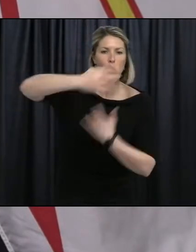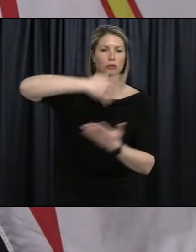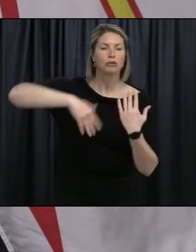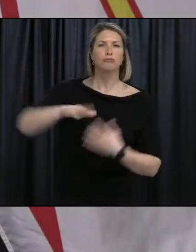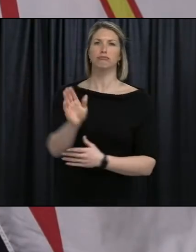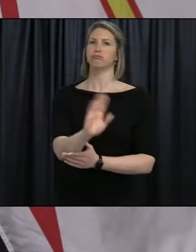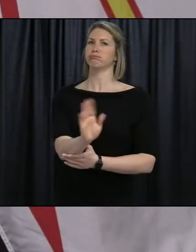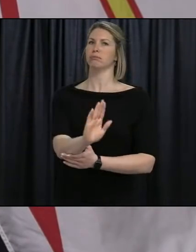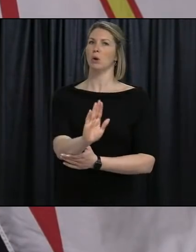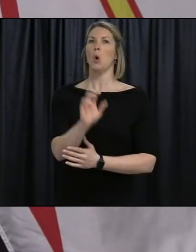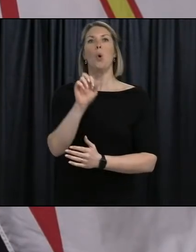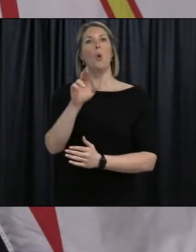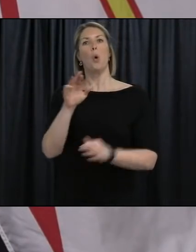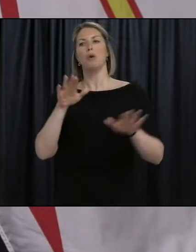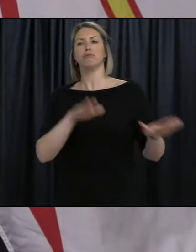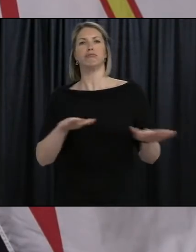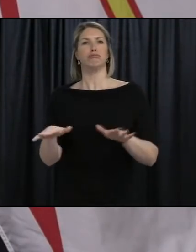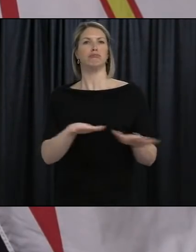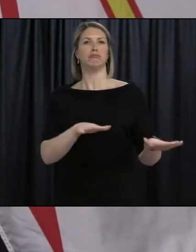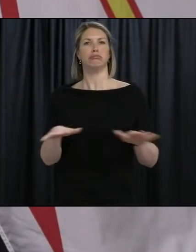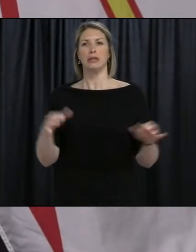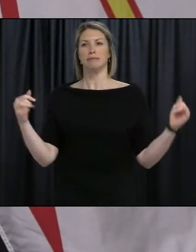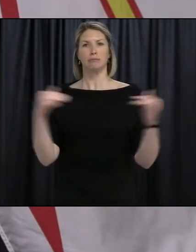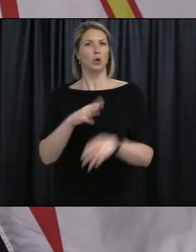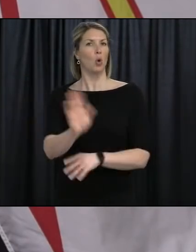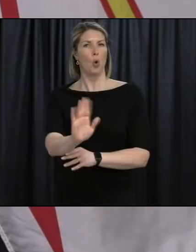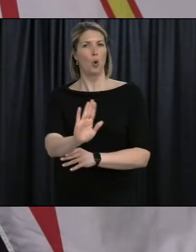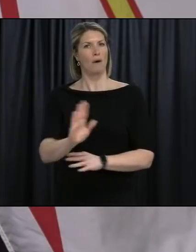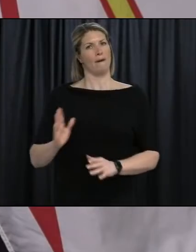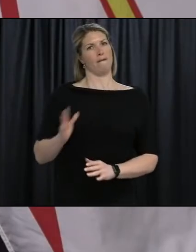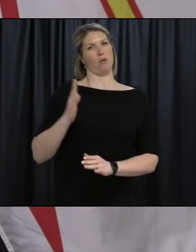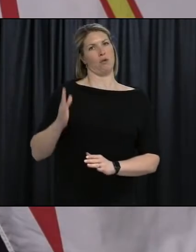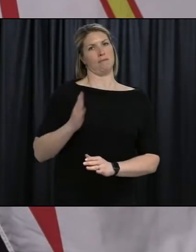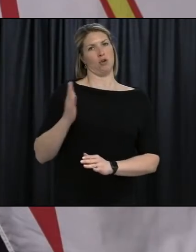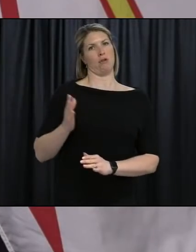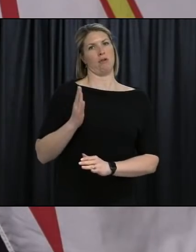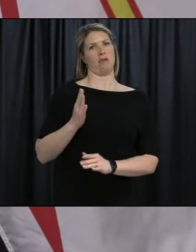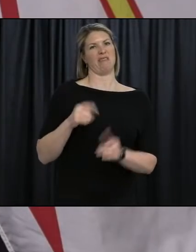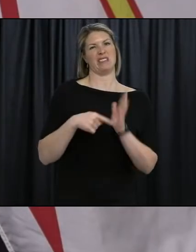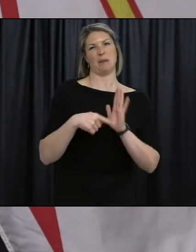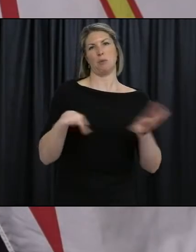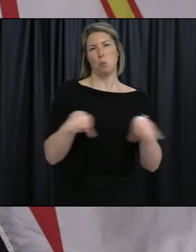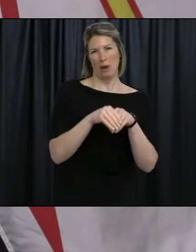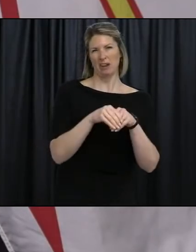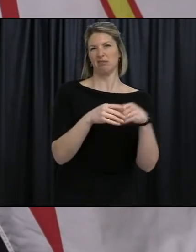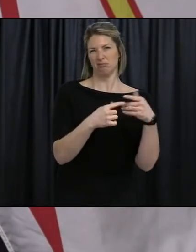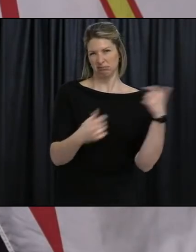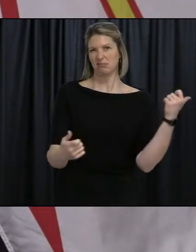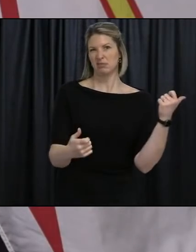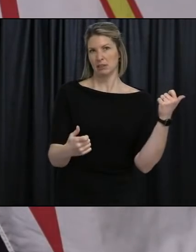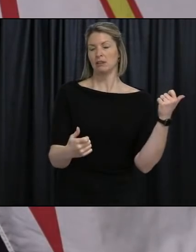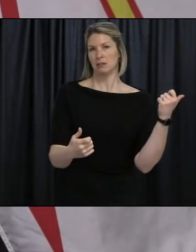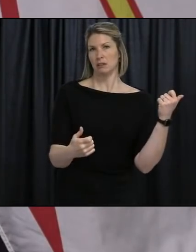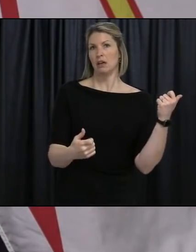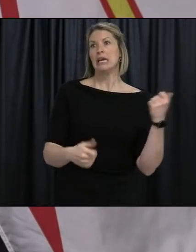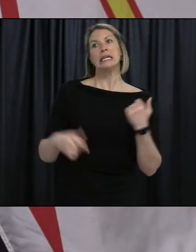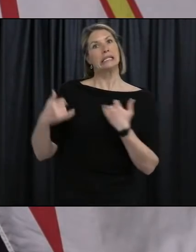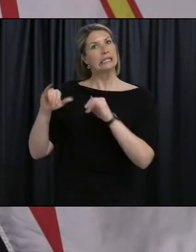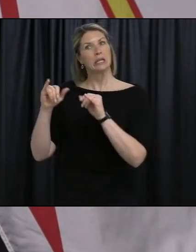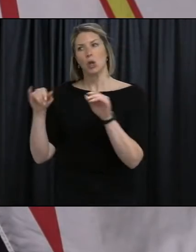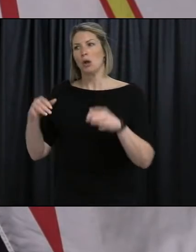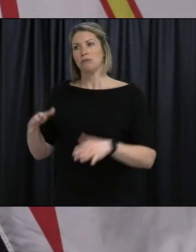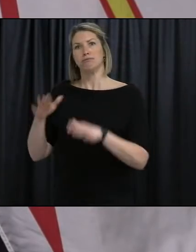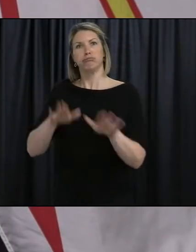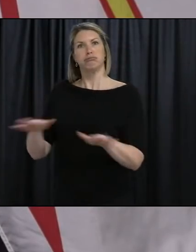gatherings. Informal gatherings should be limited to your close contacts in your steady 20. The 100 maximum applies